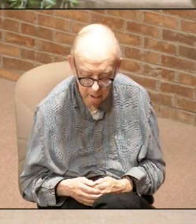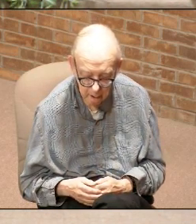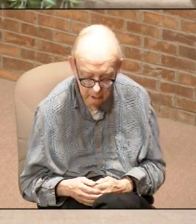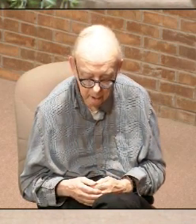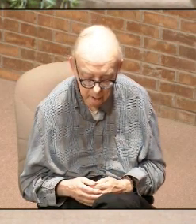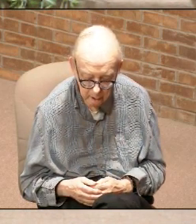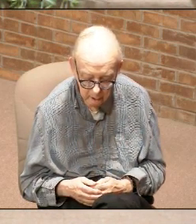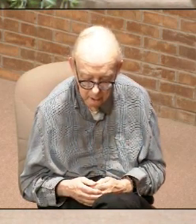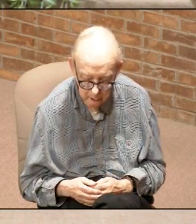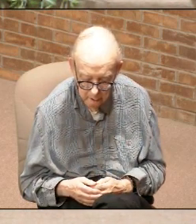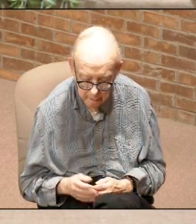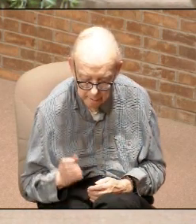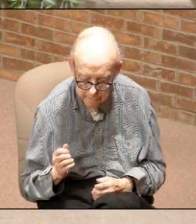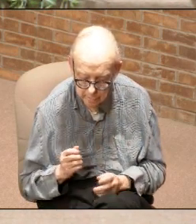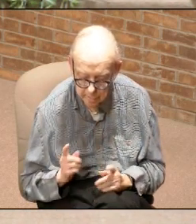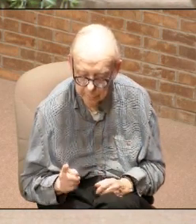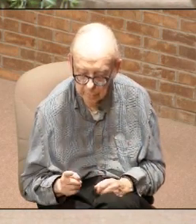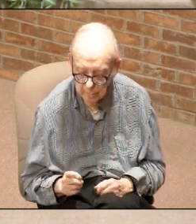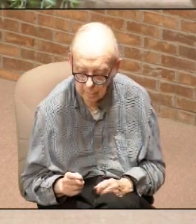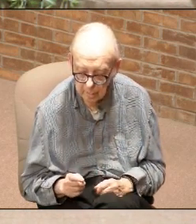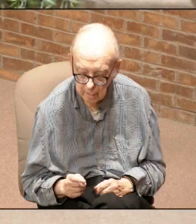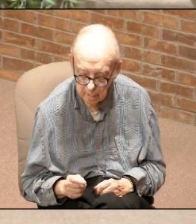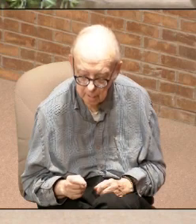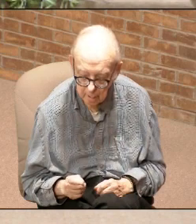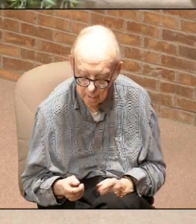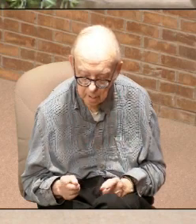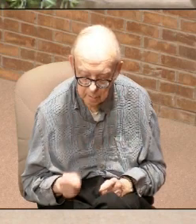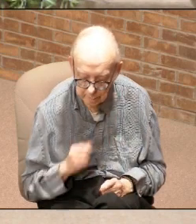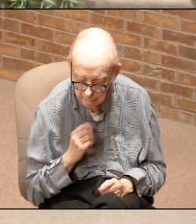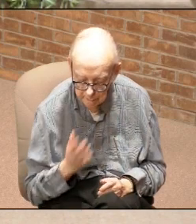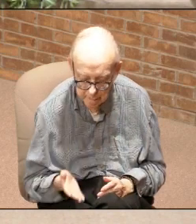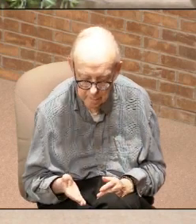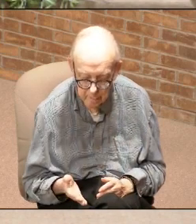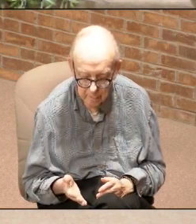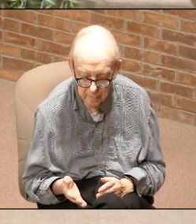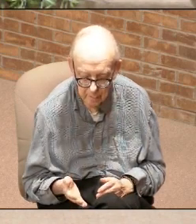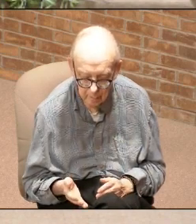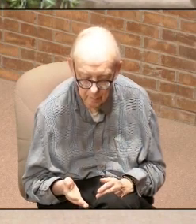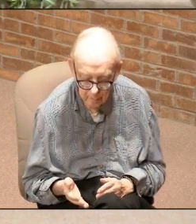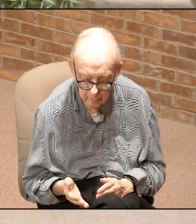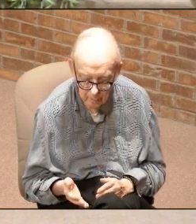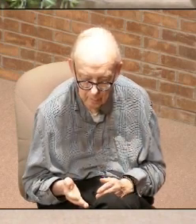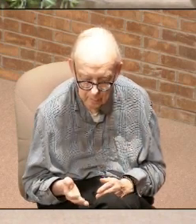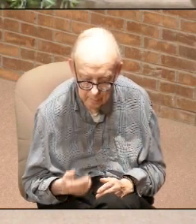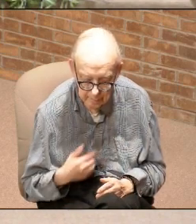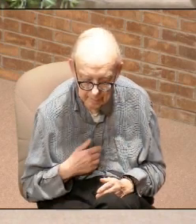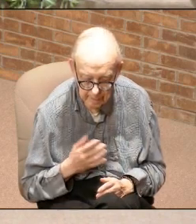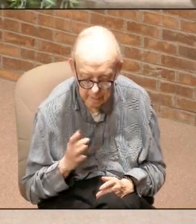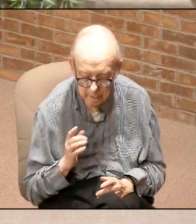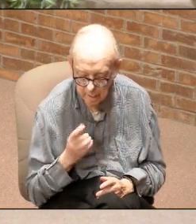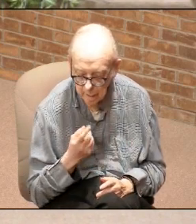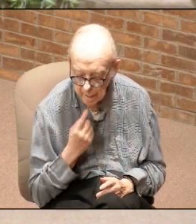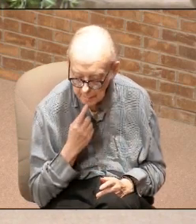from each and every one of you and when you're not here i miss it